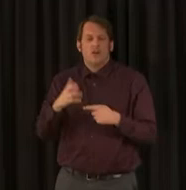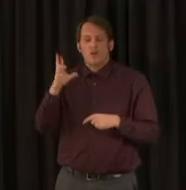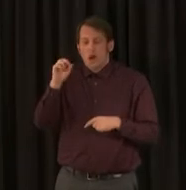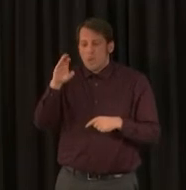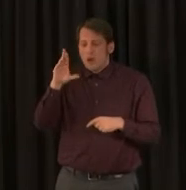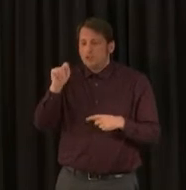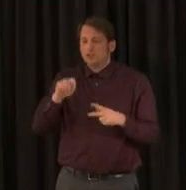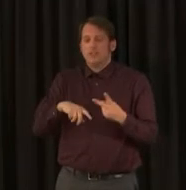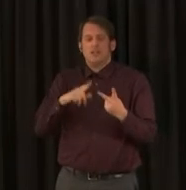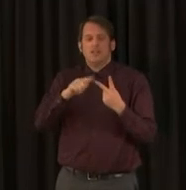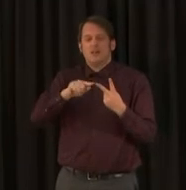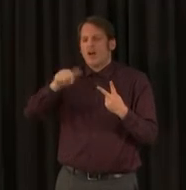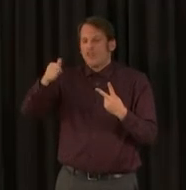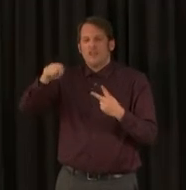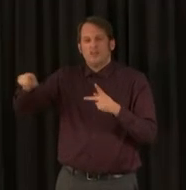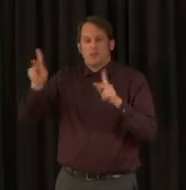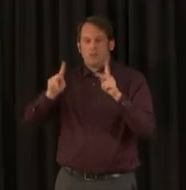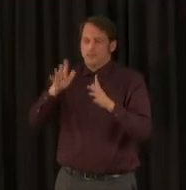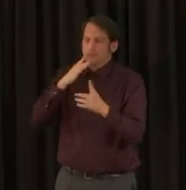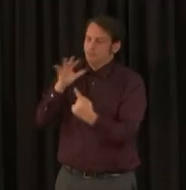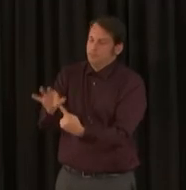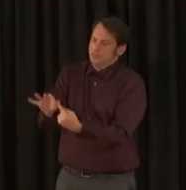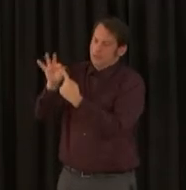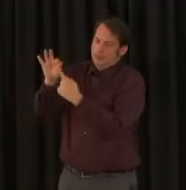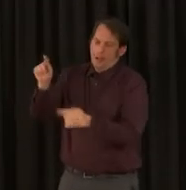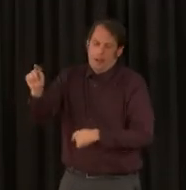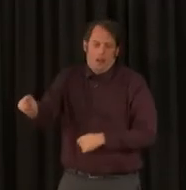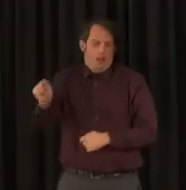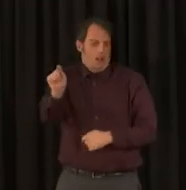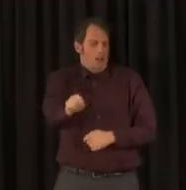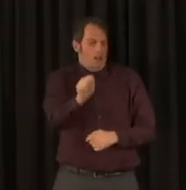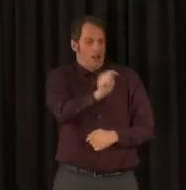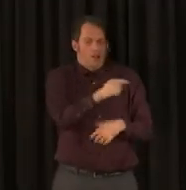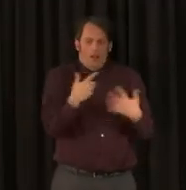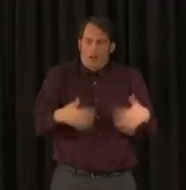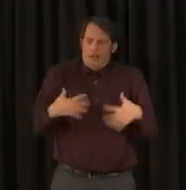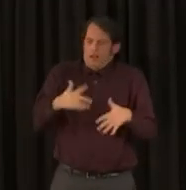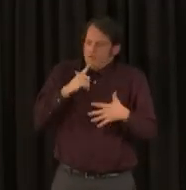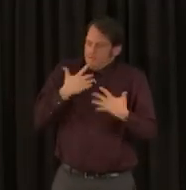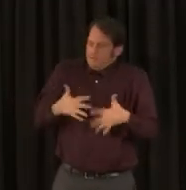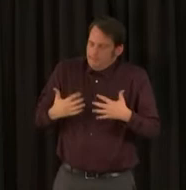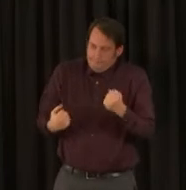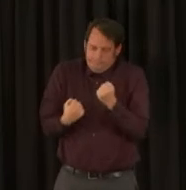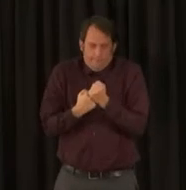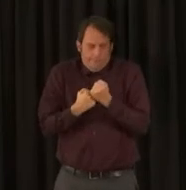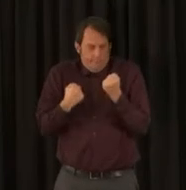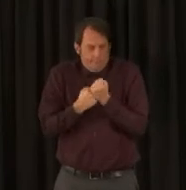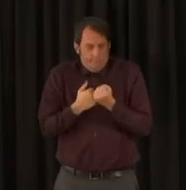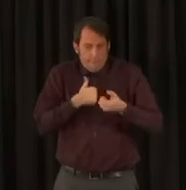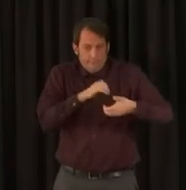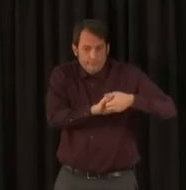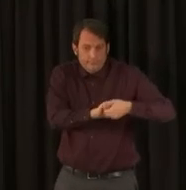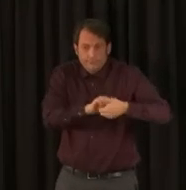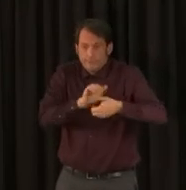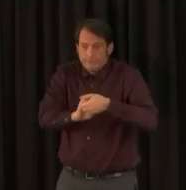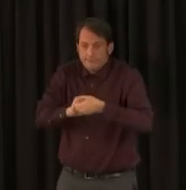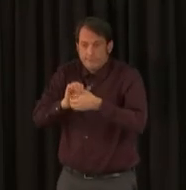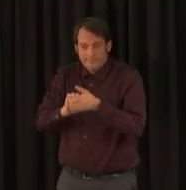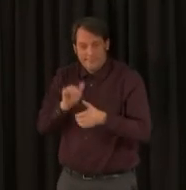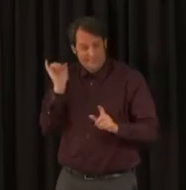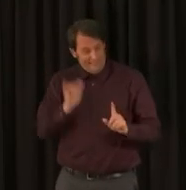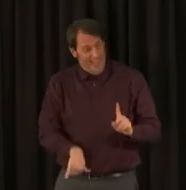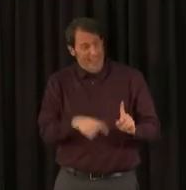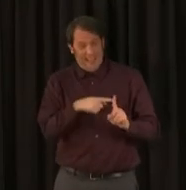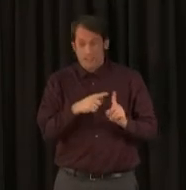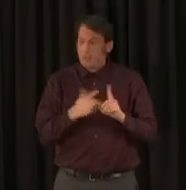a number of people there just really held our hands. And I think that's what small businesses need. They need